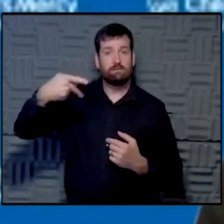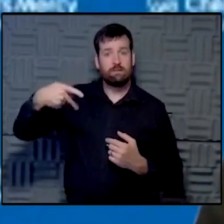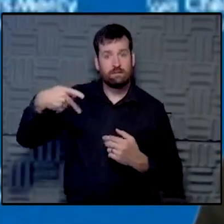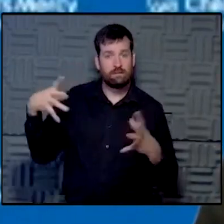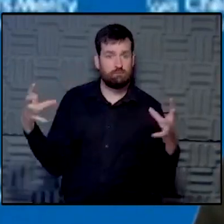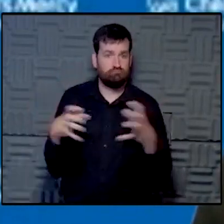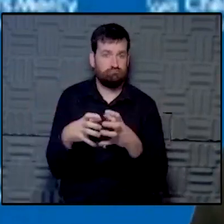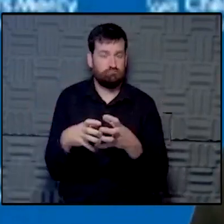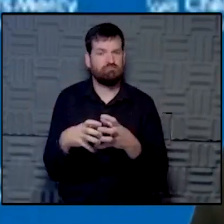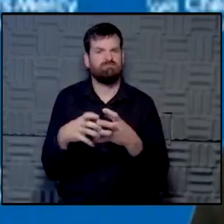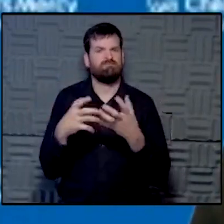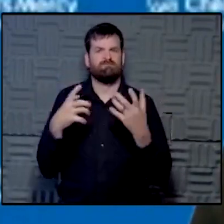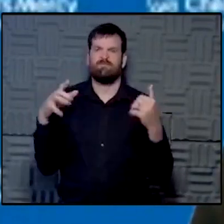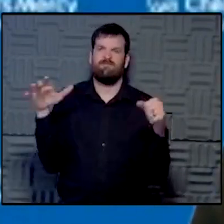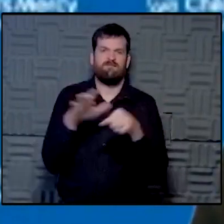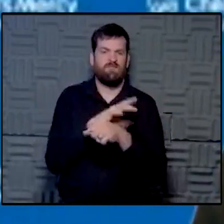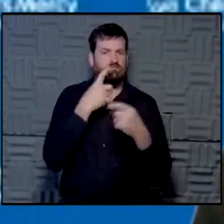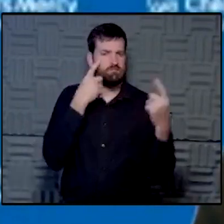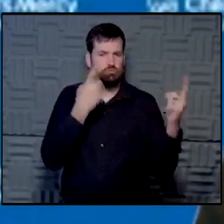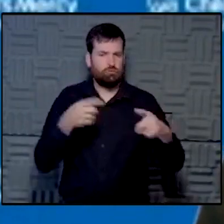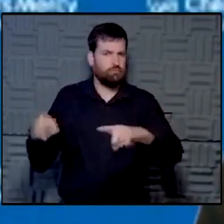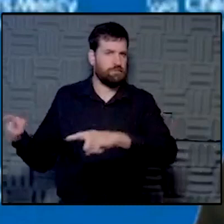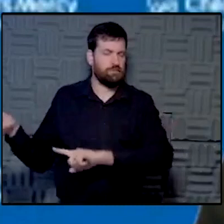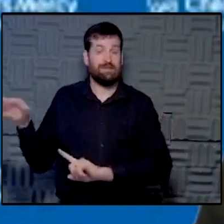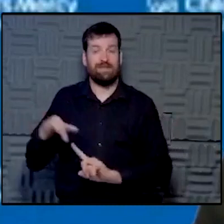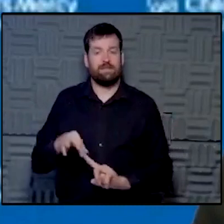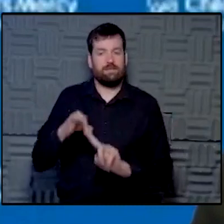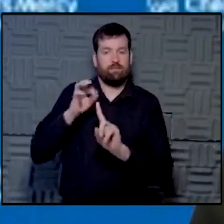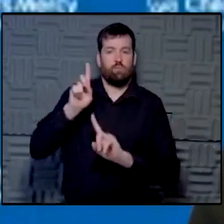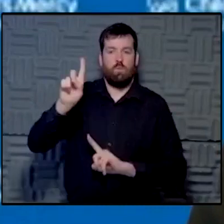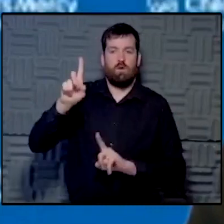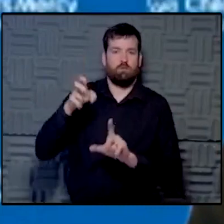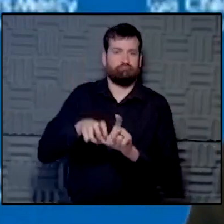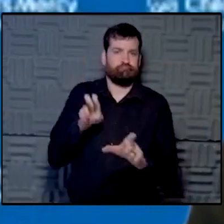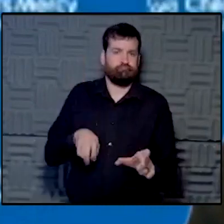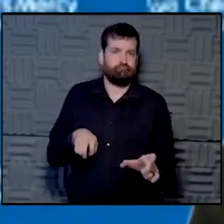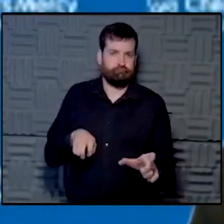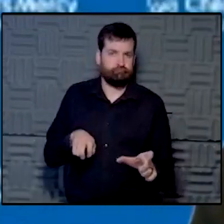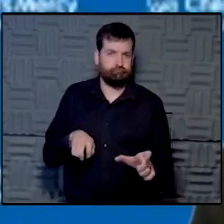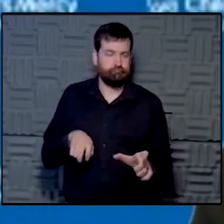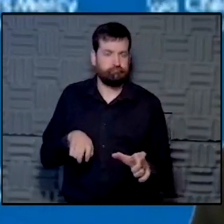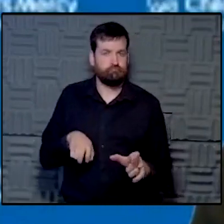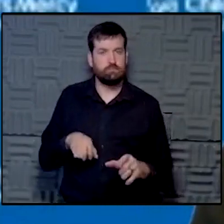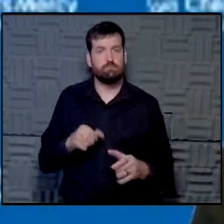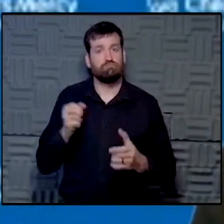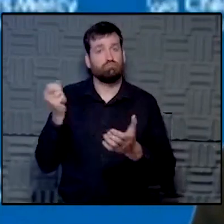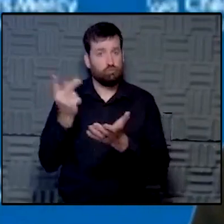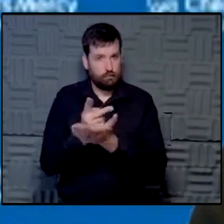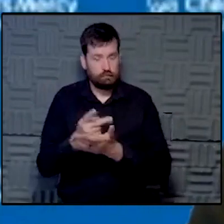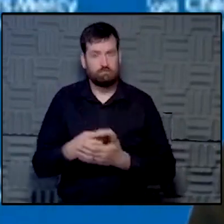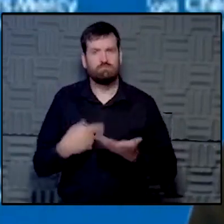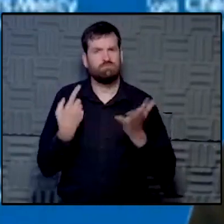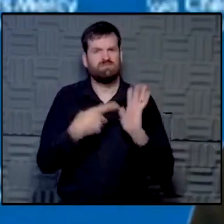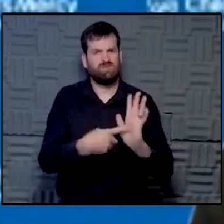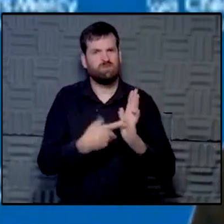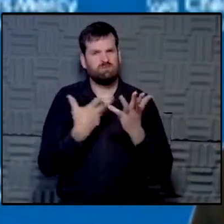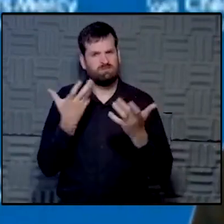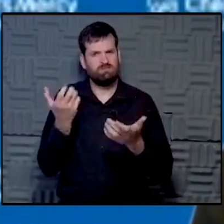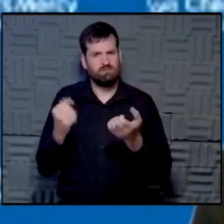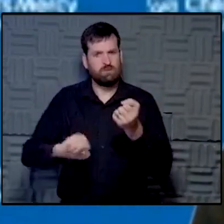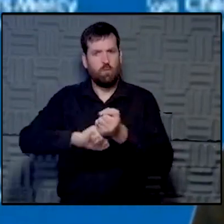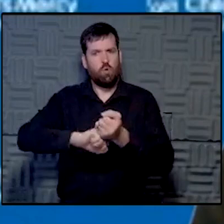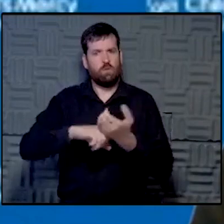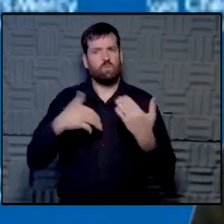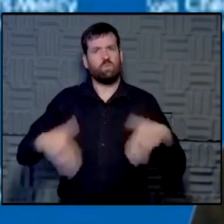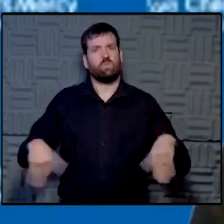a unanimous vote to approve the vaccine except for 1 member who abstained. And that's obviously a show of support of how excited they